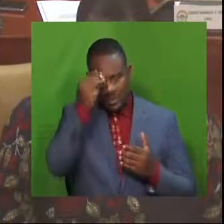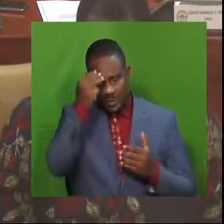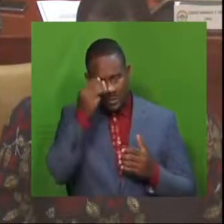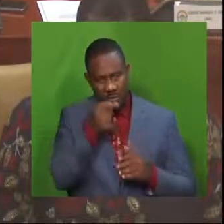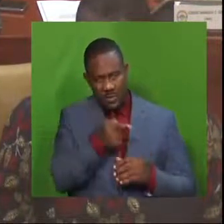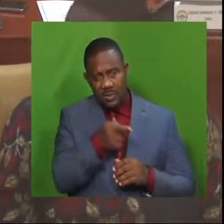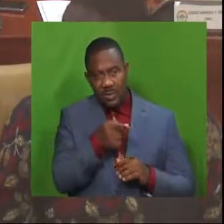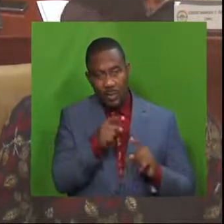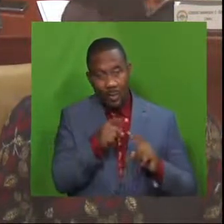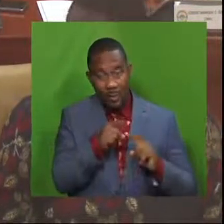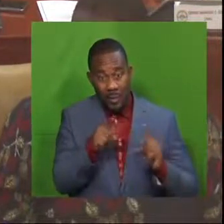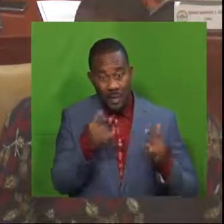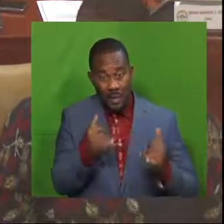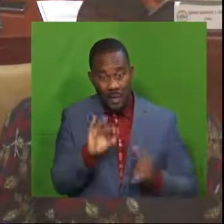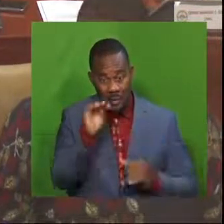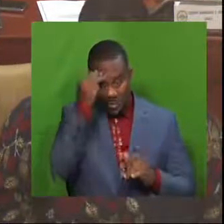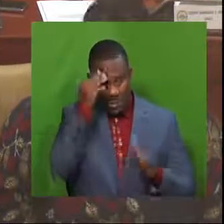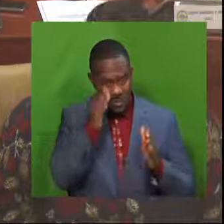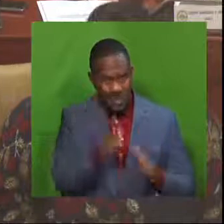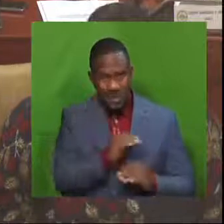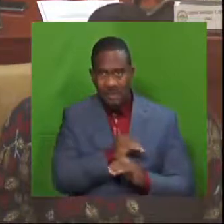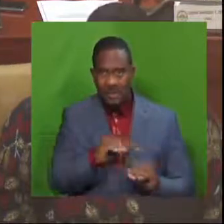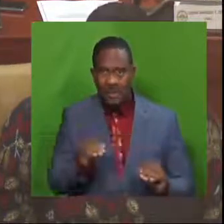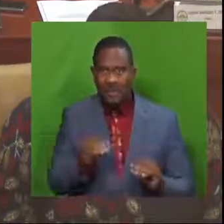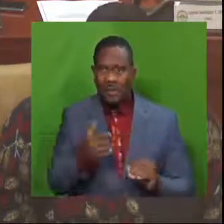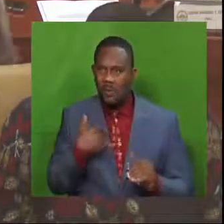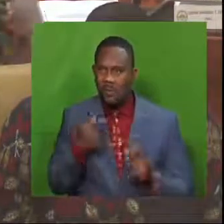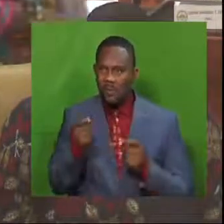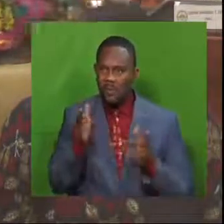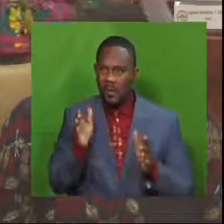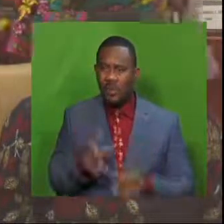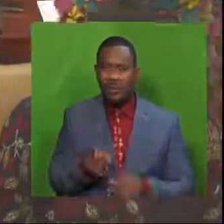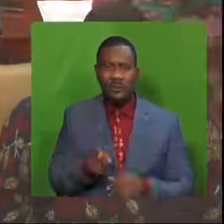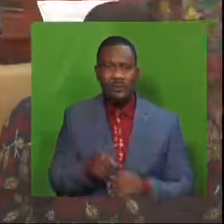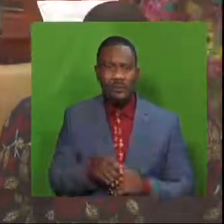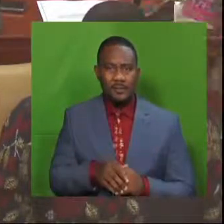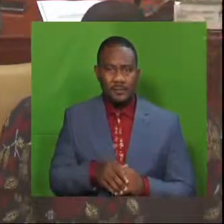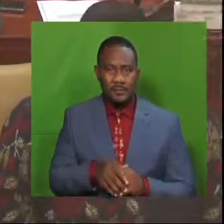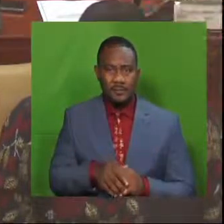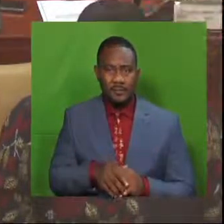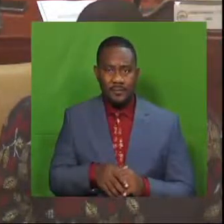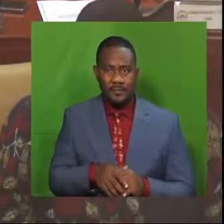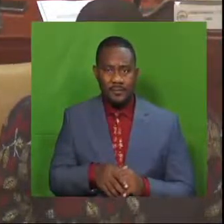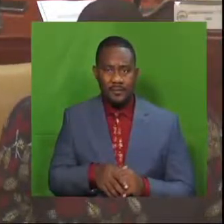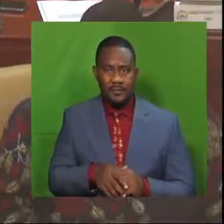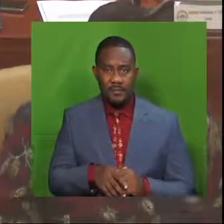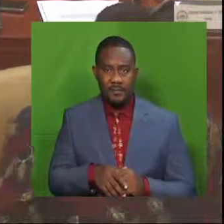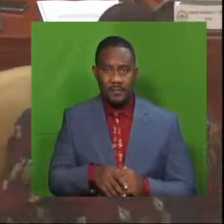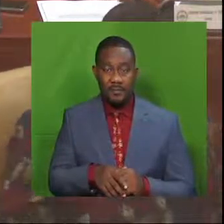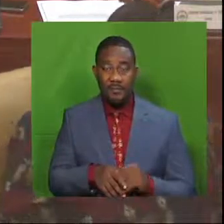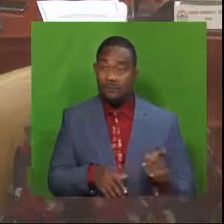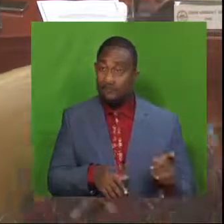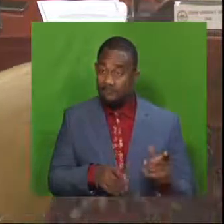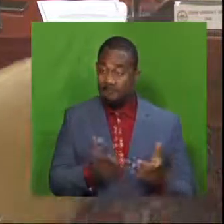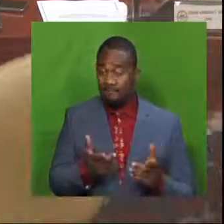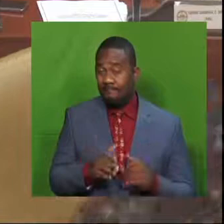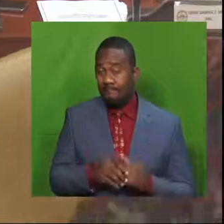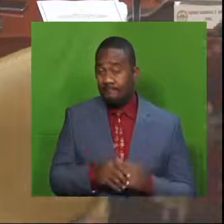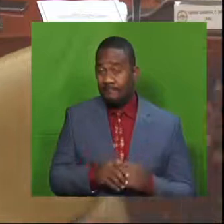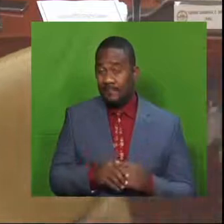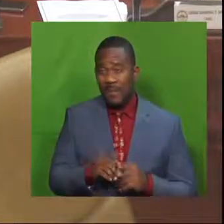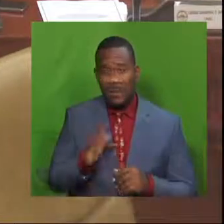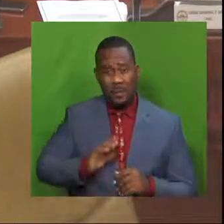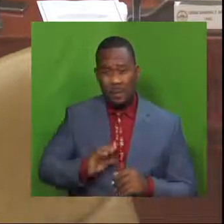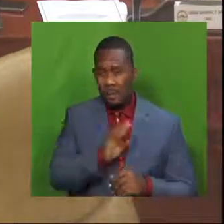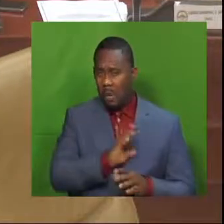But a coordinator has been appointed, meaning the role that a minister will play in the board, there will be nobody playing that role.